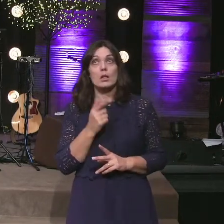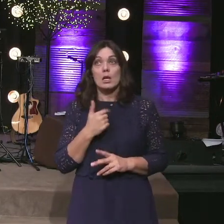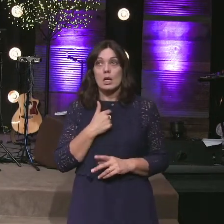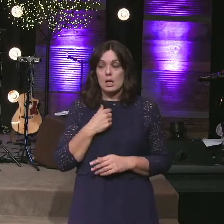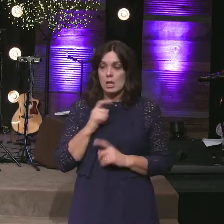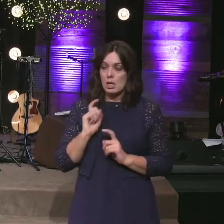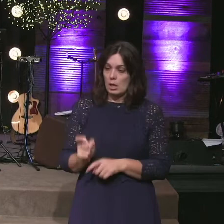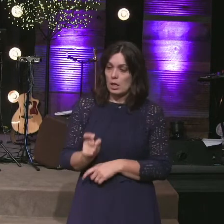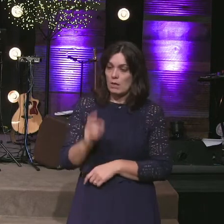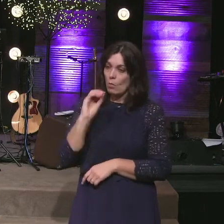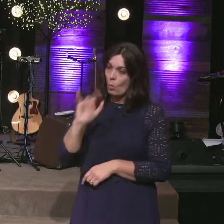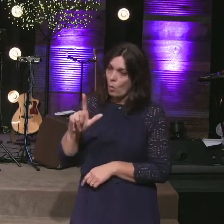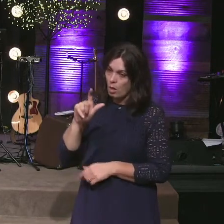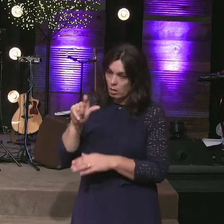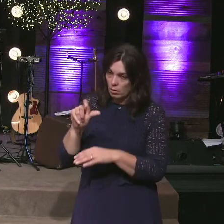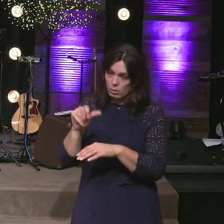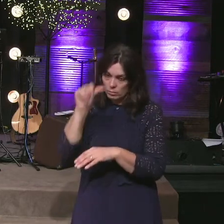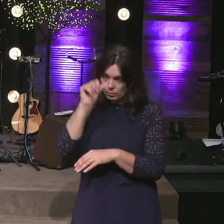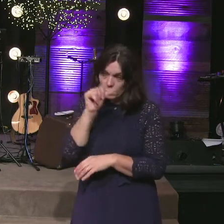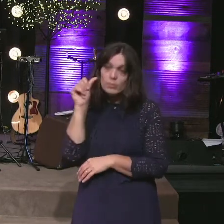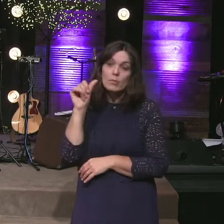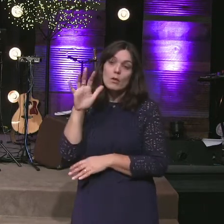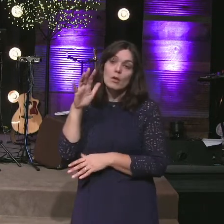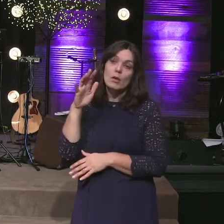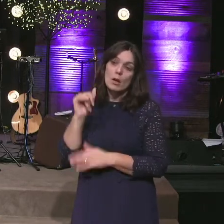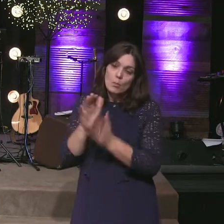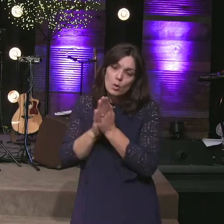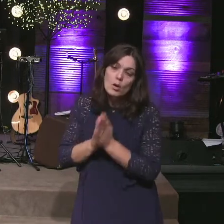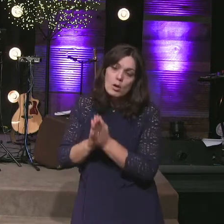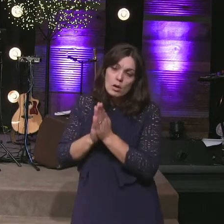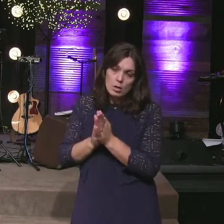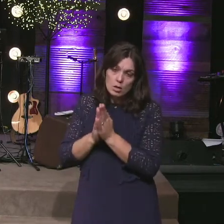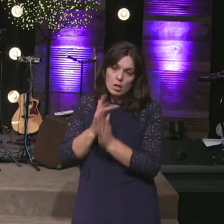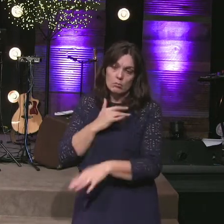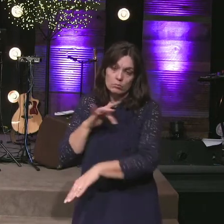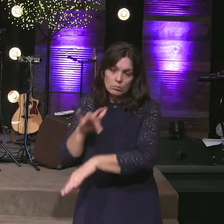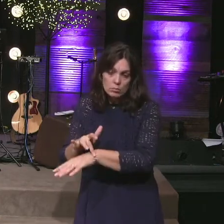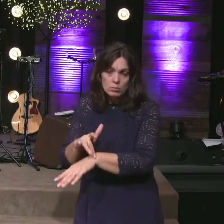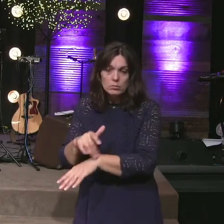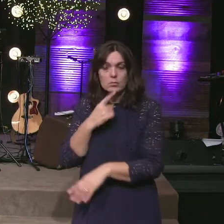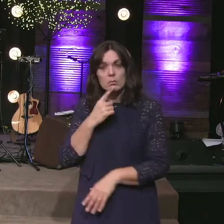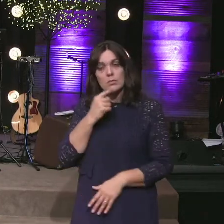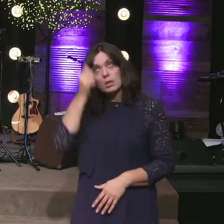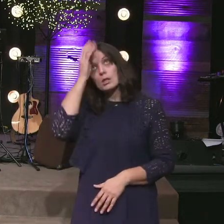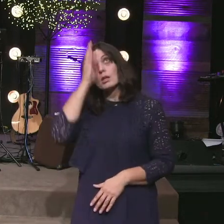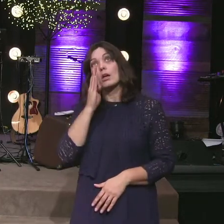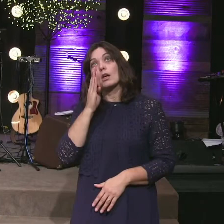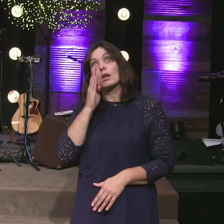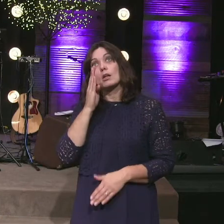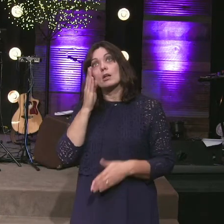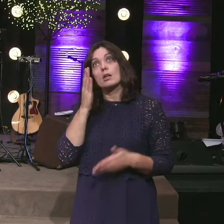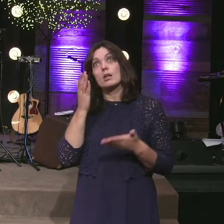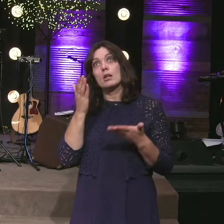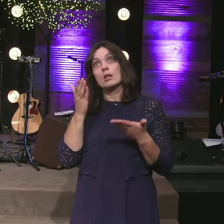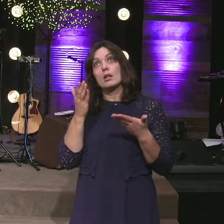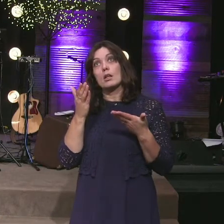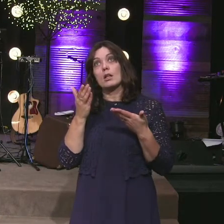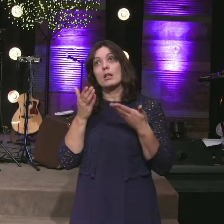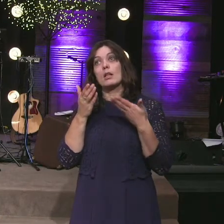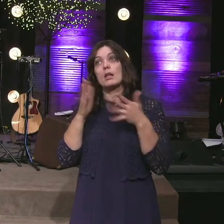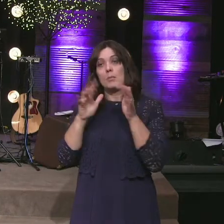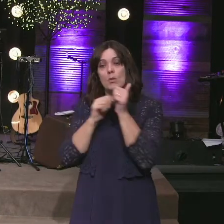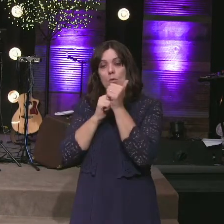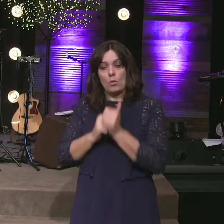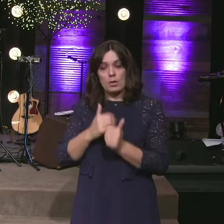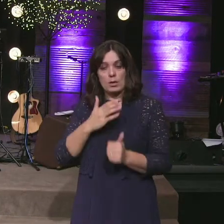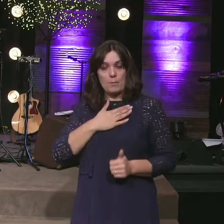with oil, and I laid hands on her, and I prayed, God, let it be according to my faith. I